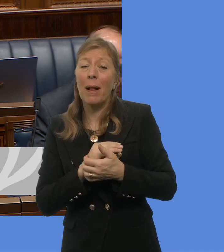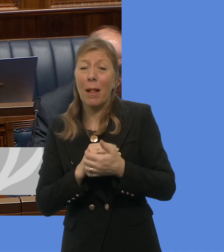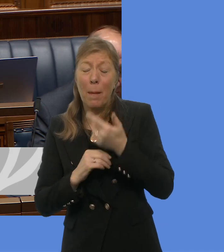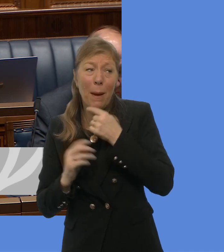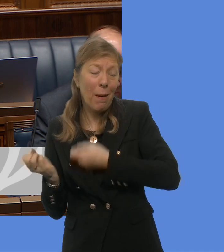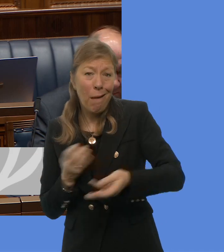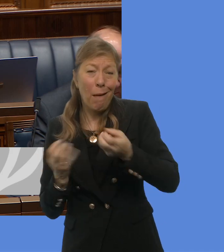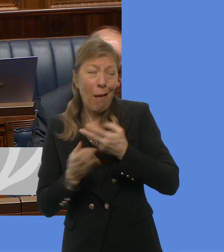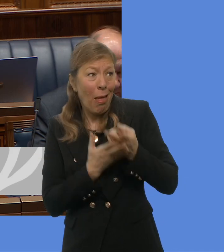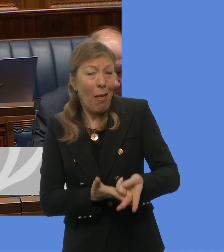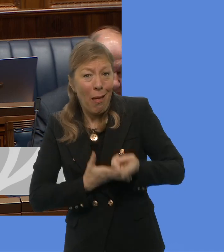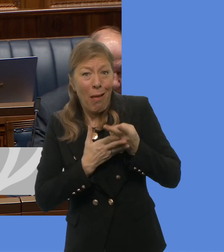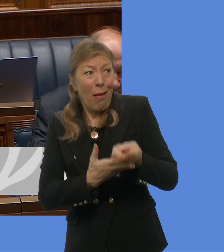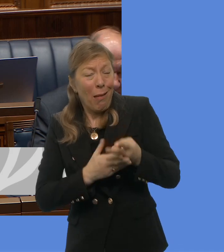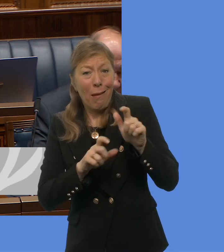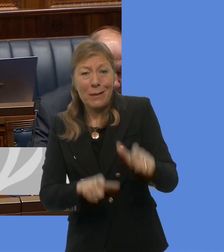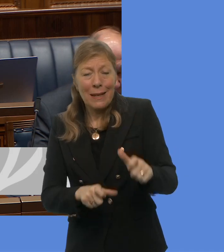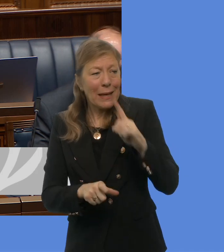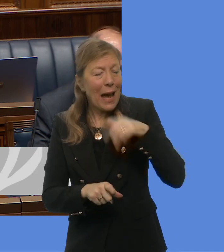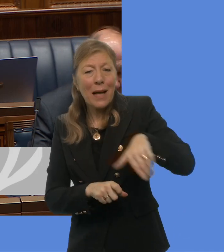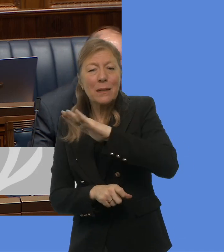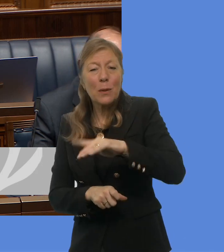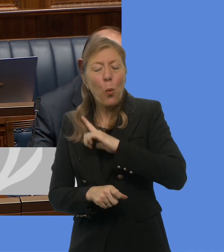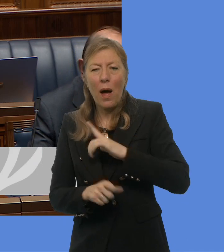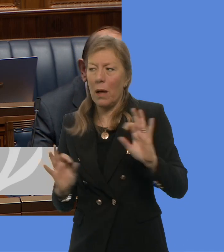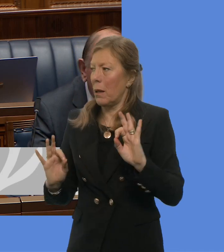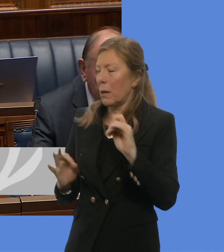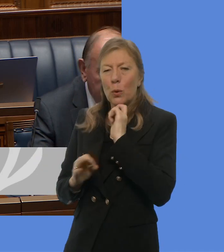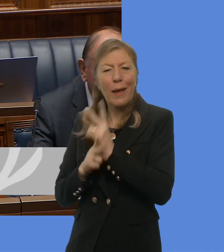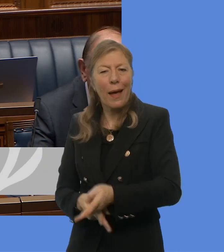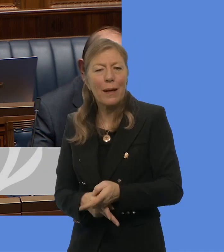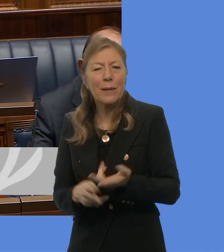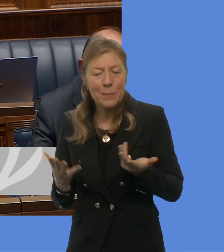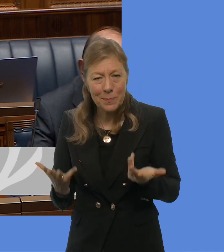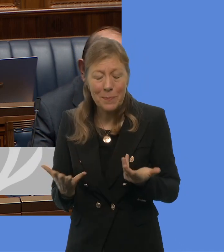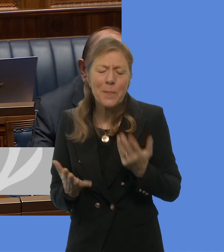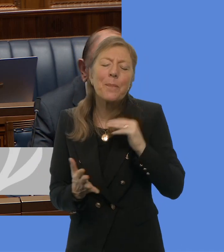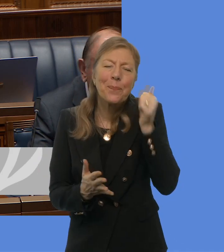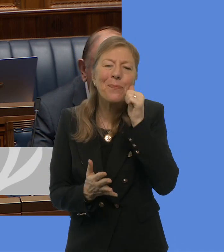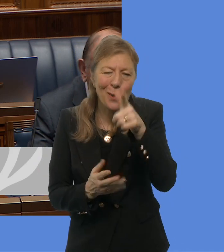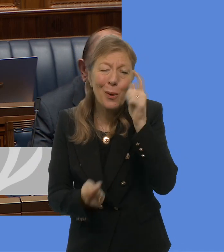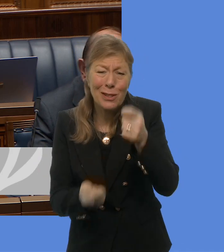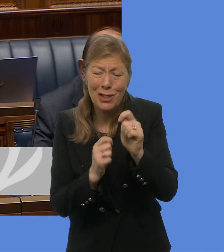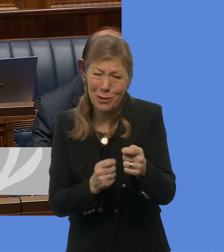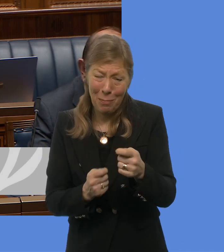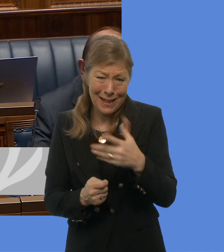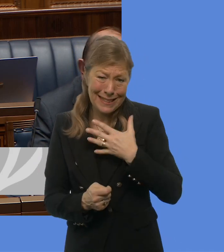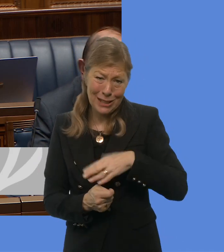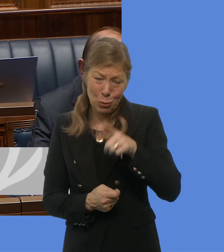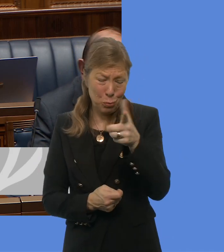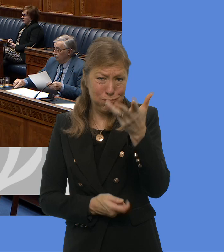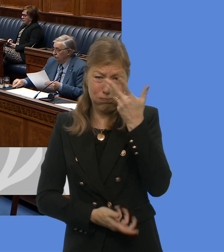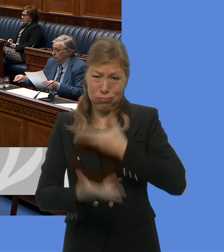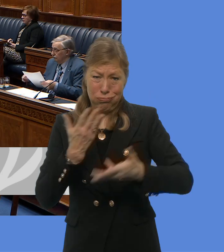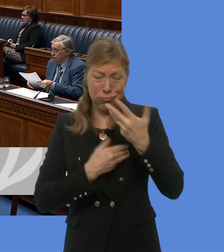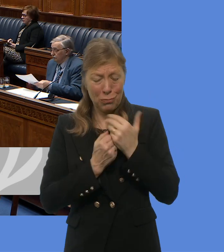unacceptable, and I appreciate that he has outlined some things that he's doing, but can he perhaps give us some confidence that what is happening now will